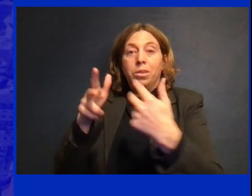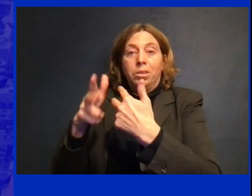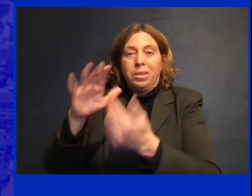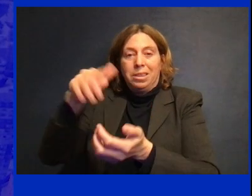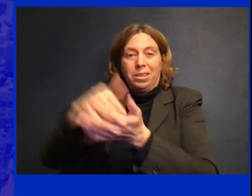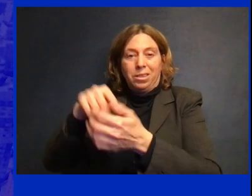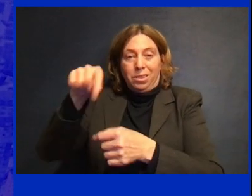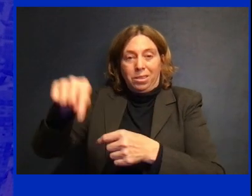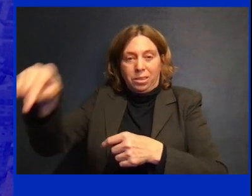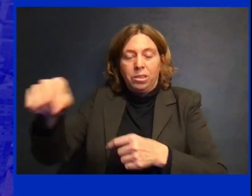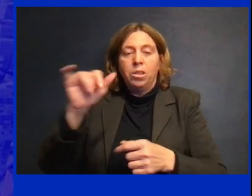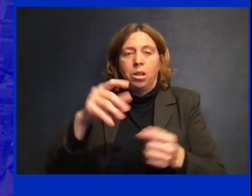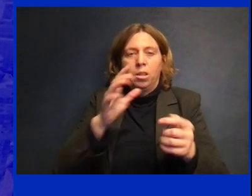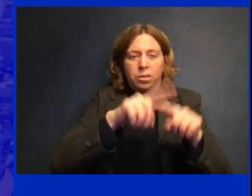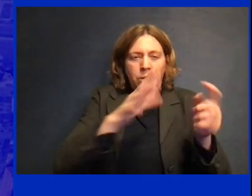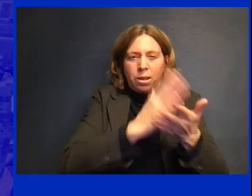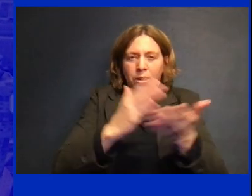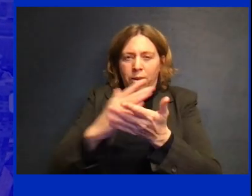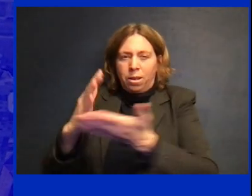Project components.